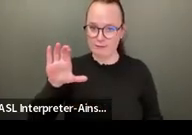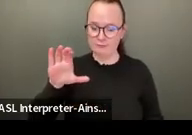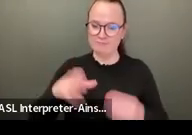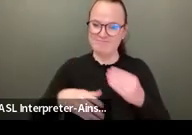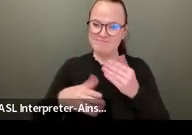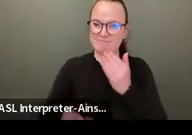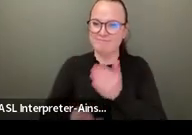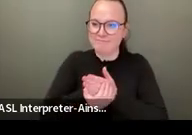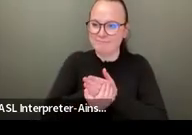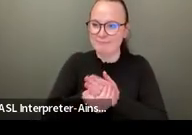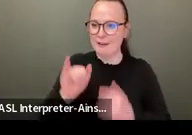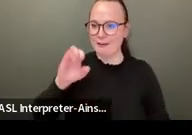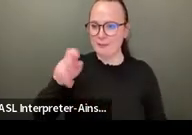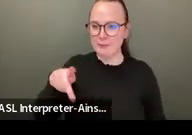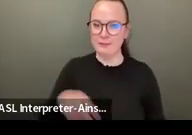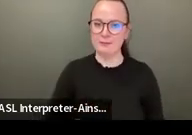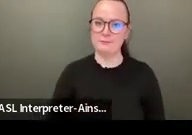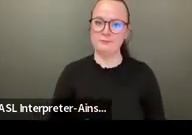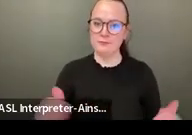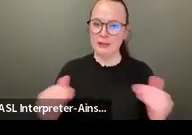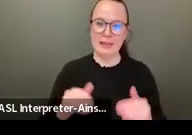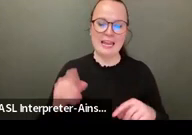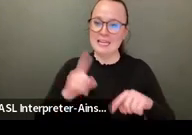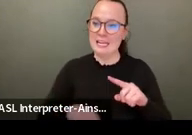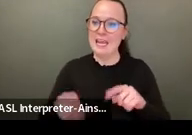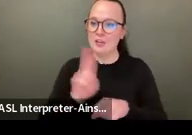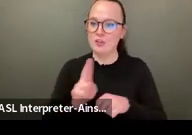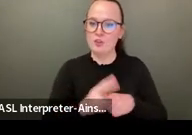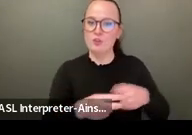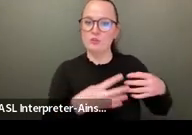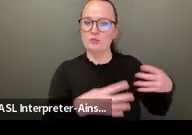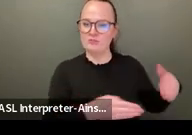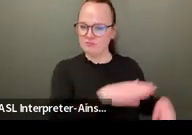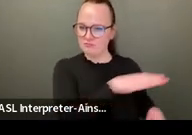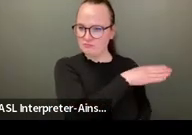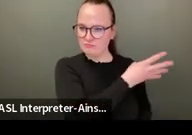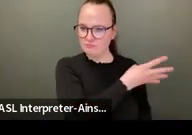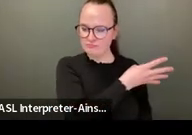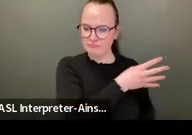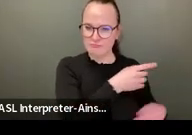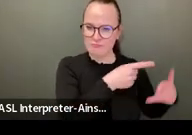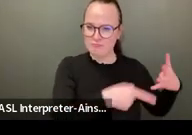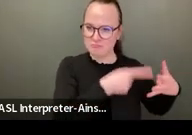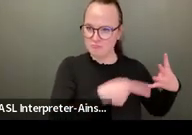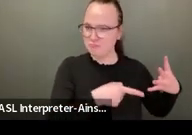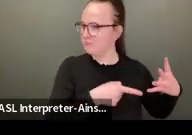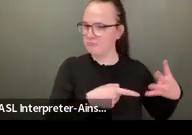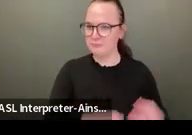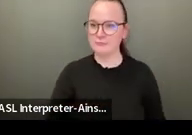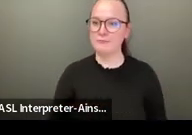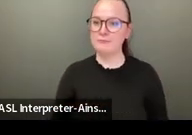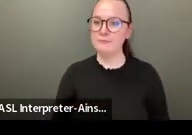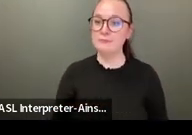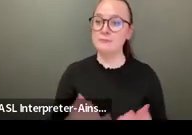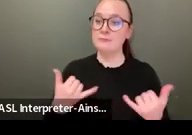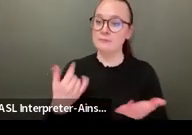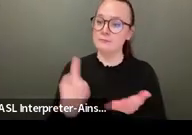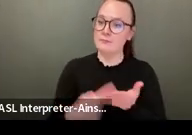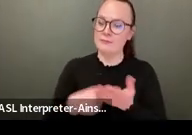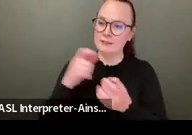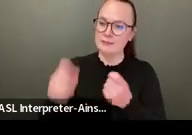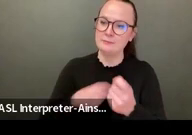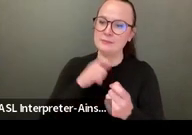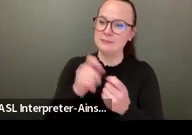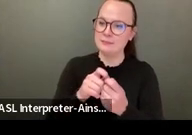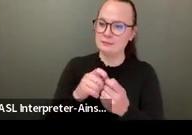local assessments, grades, report cards, or specific curriculums. So let's talk about specific curriculums.